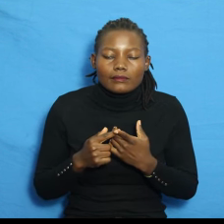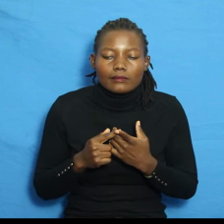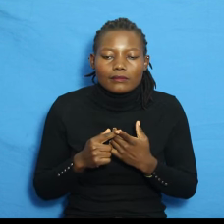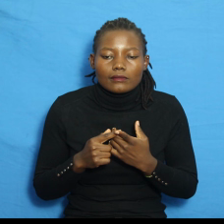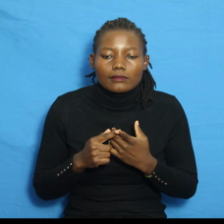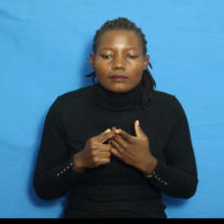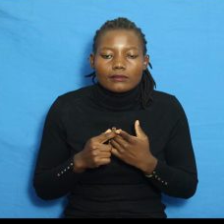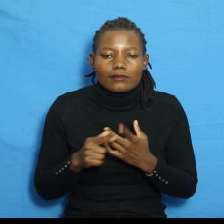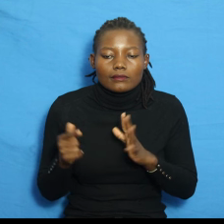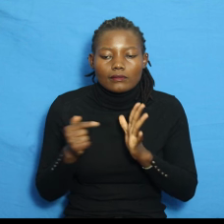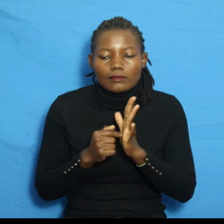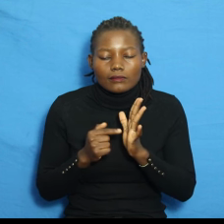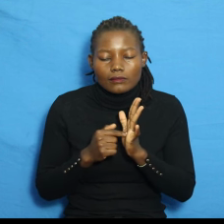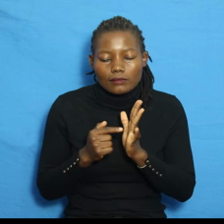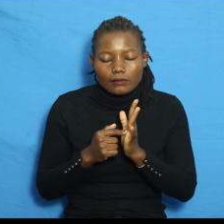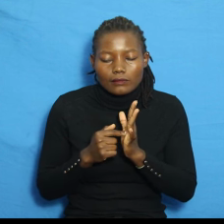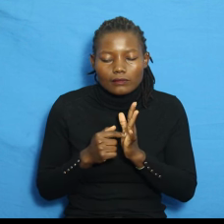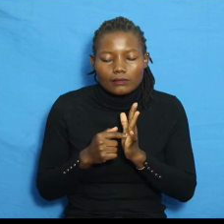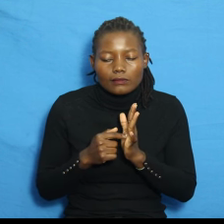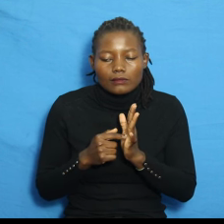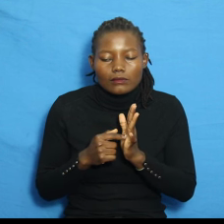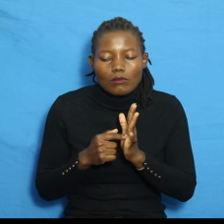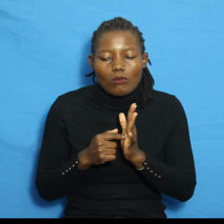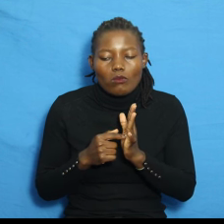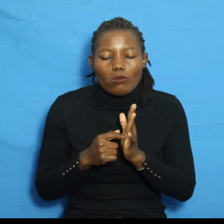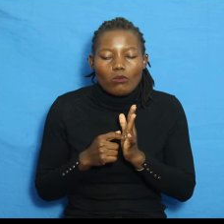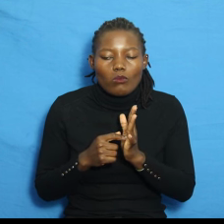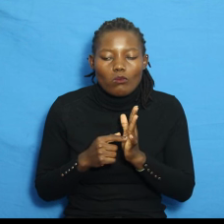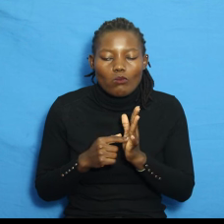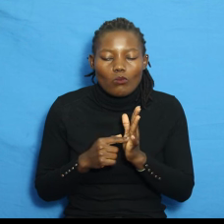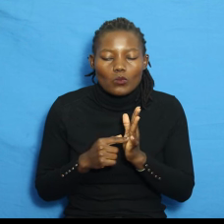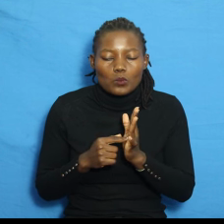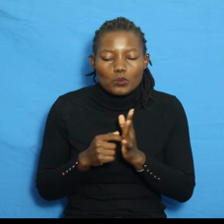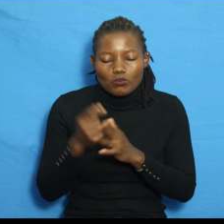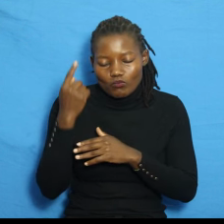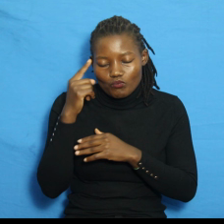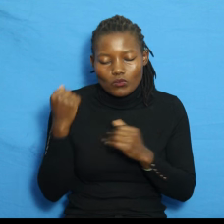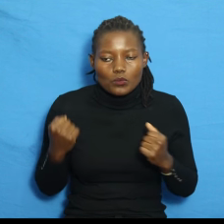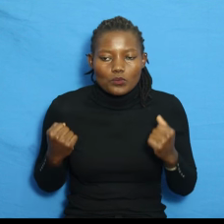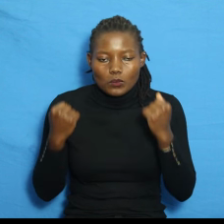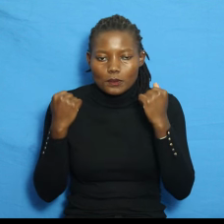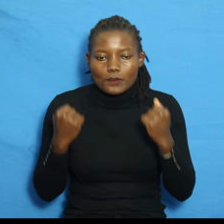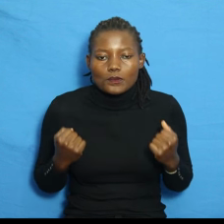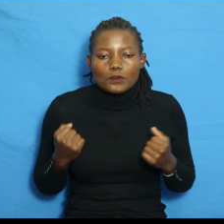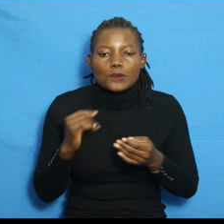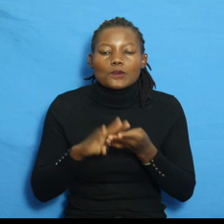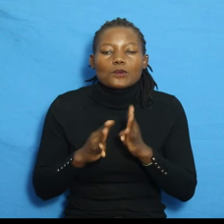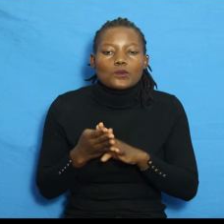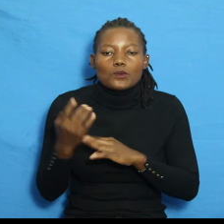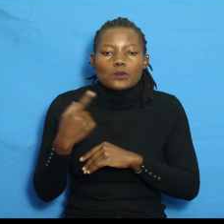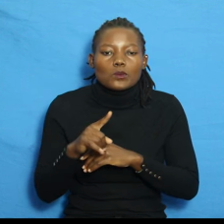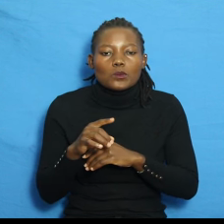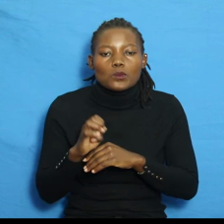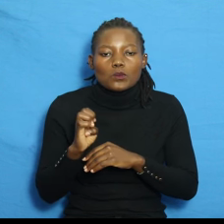in the gym, then the the point of insertion, the point of insertion of